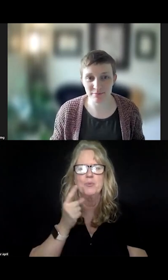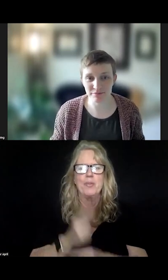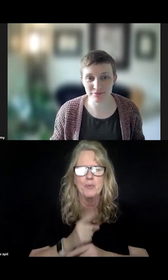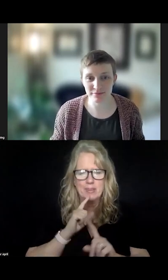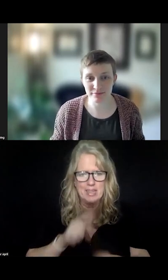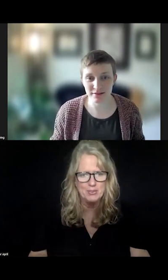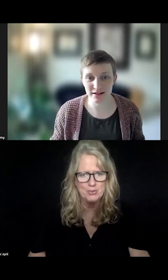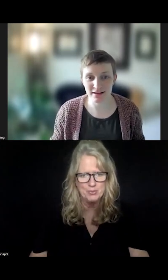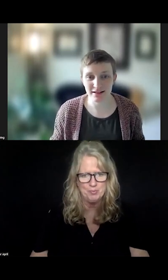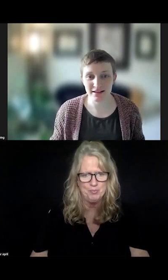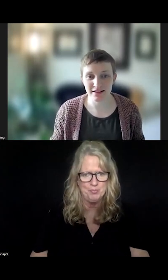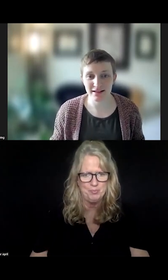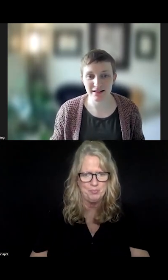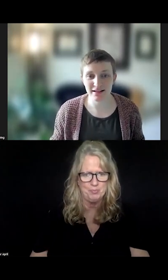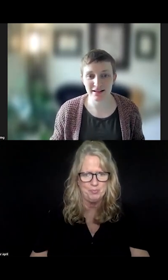is.